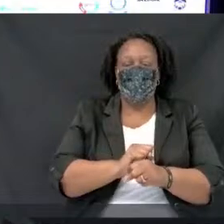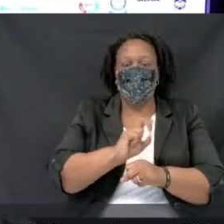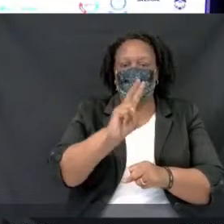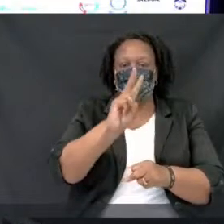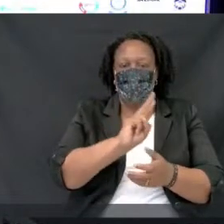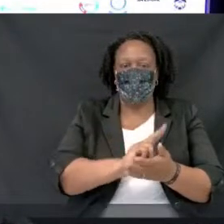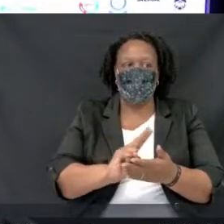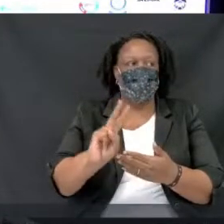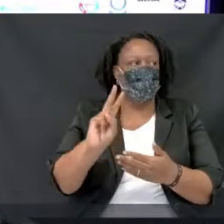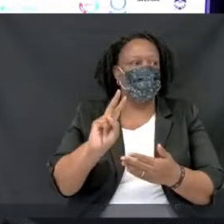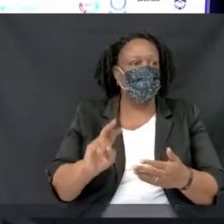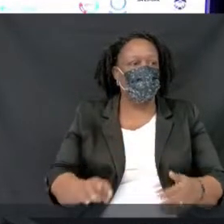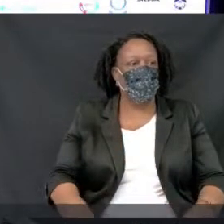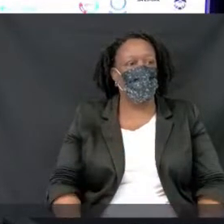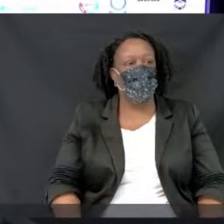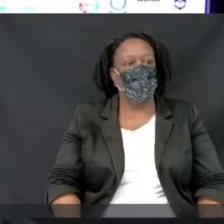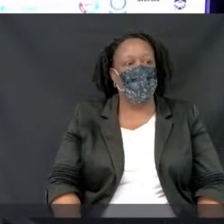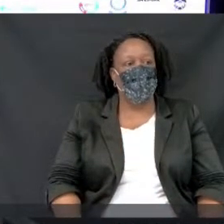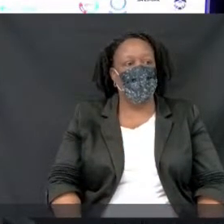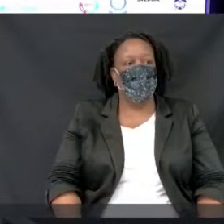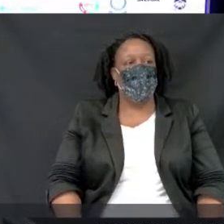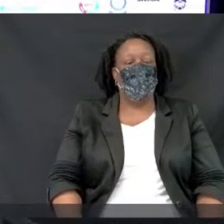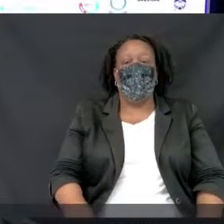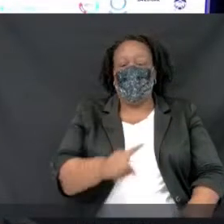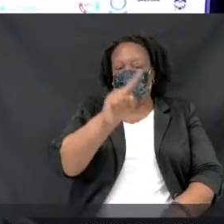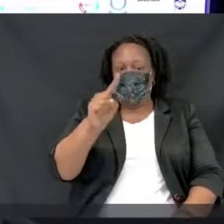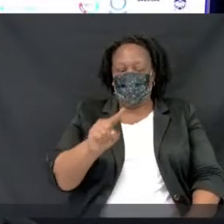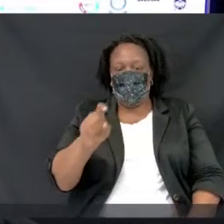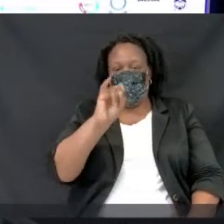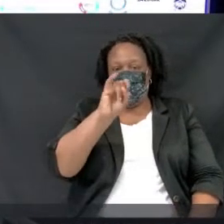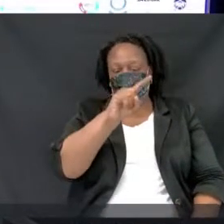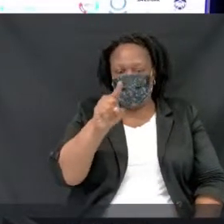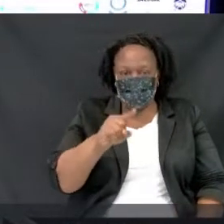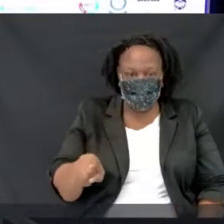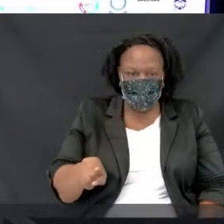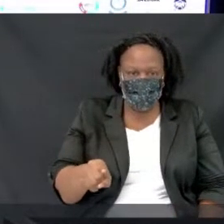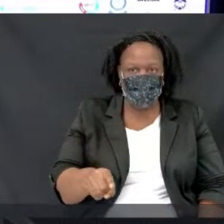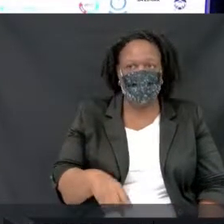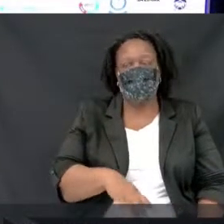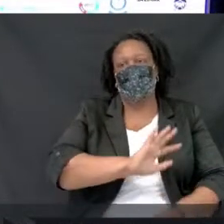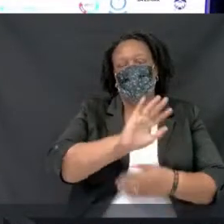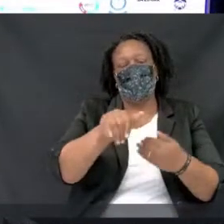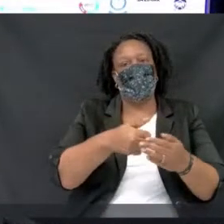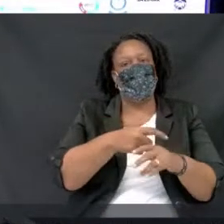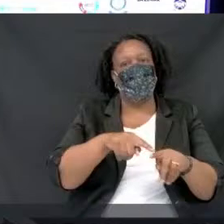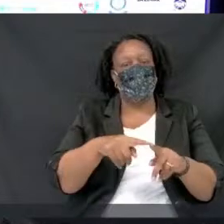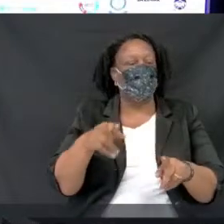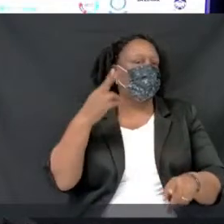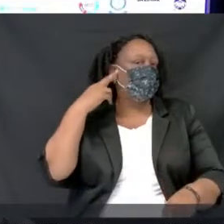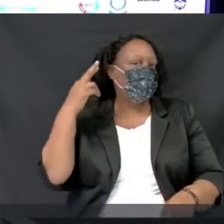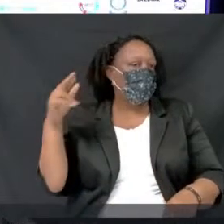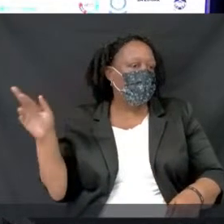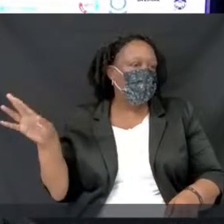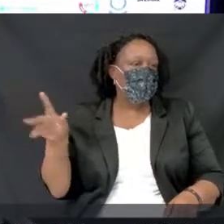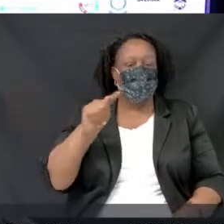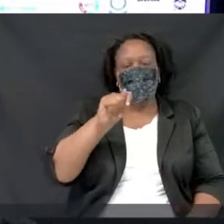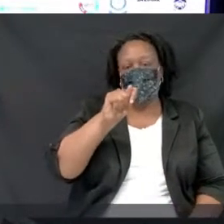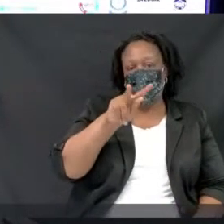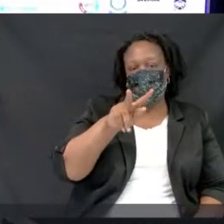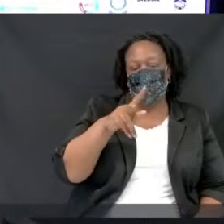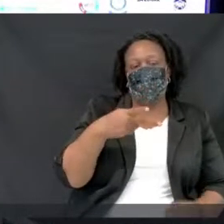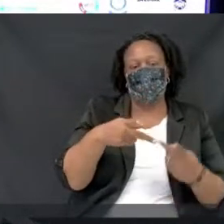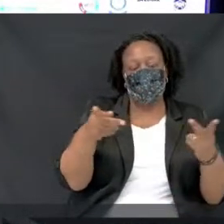media houses who continue to partner with us in this fight against